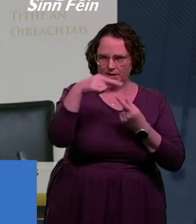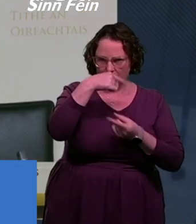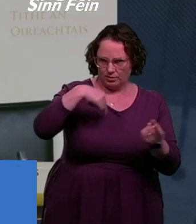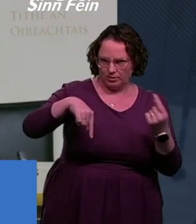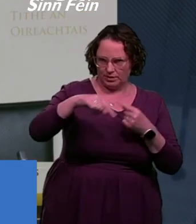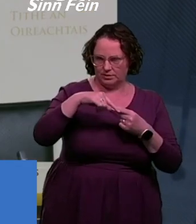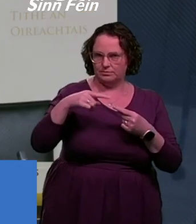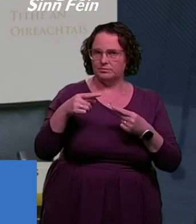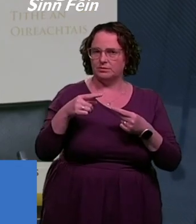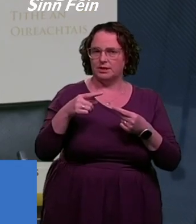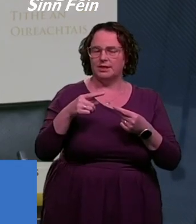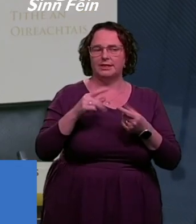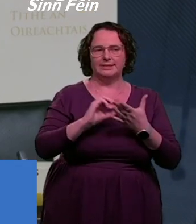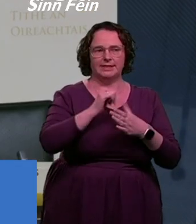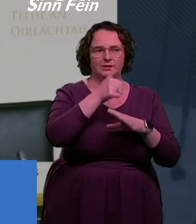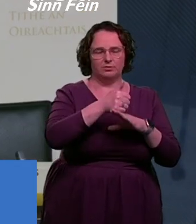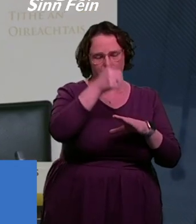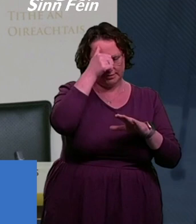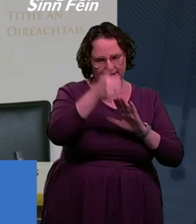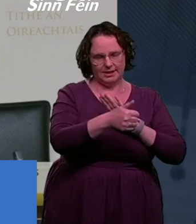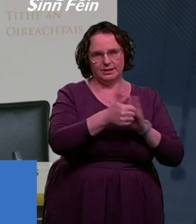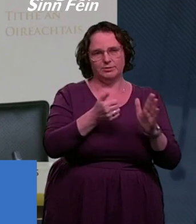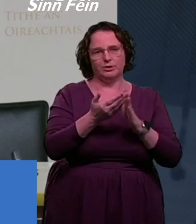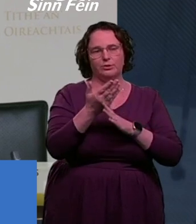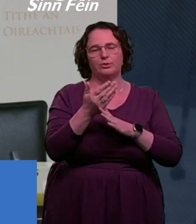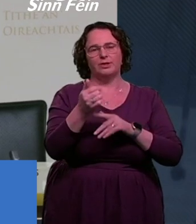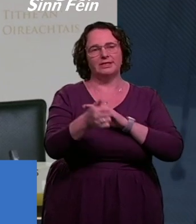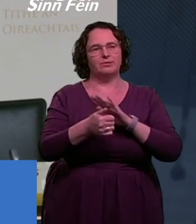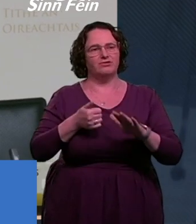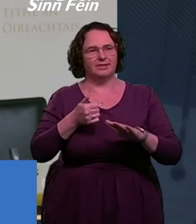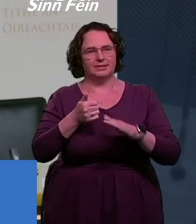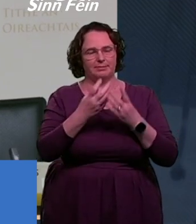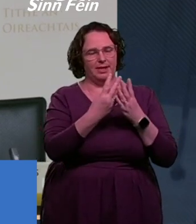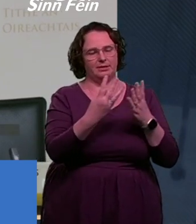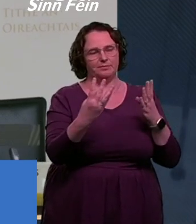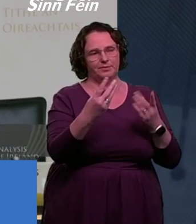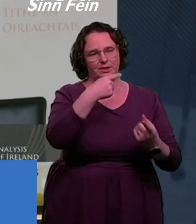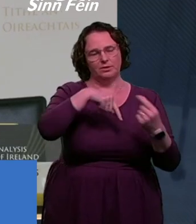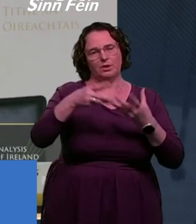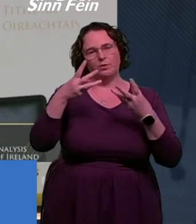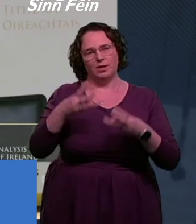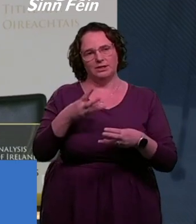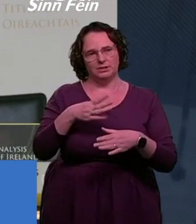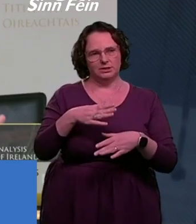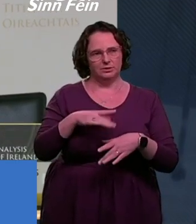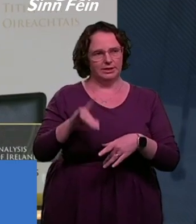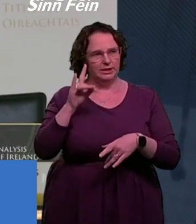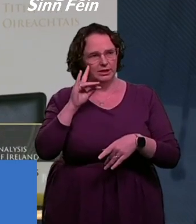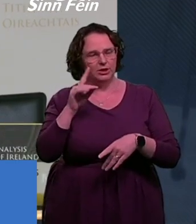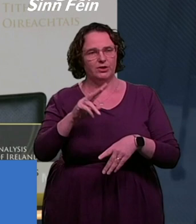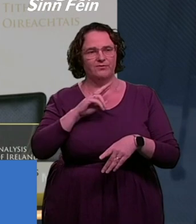ISBA set up their experts by experience panel. So we want to hear the voices of